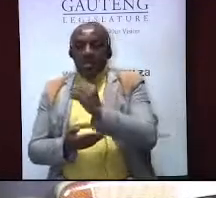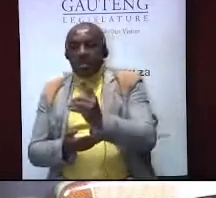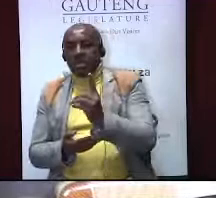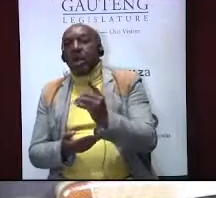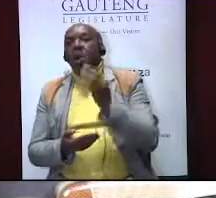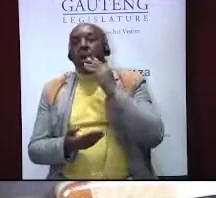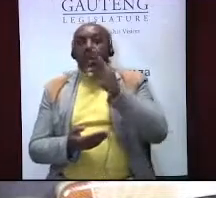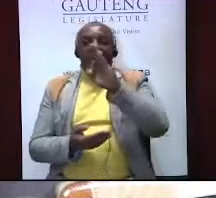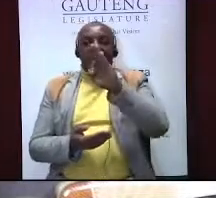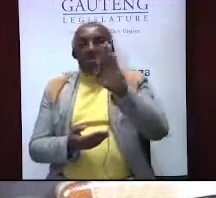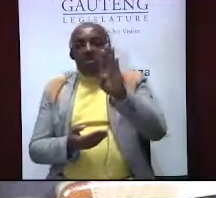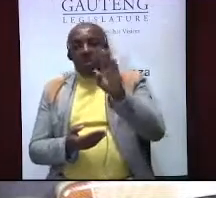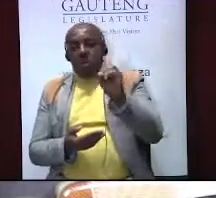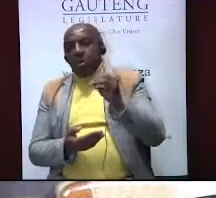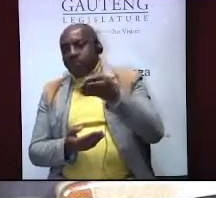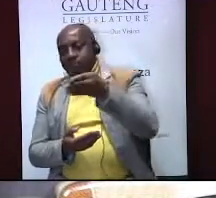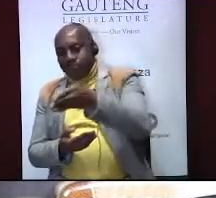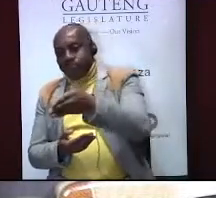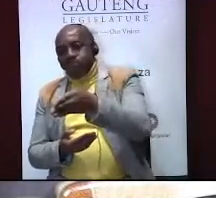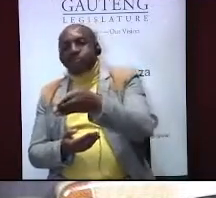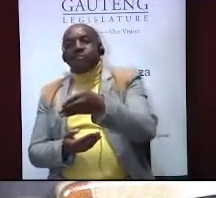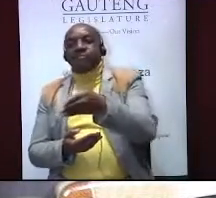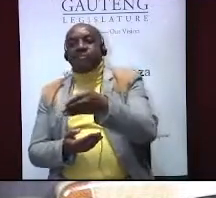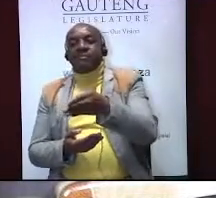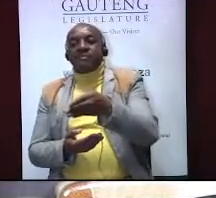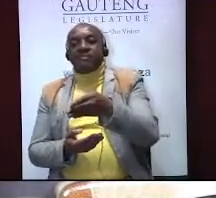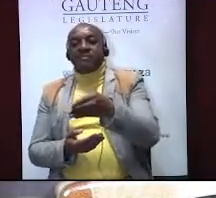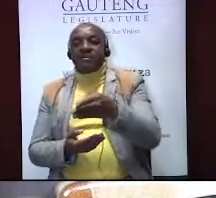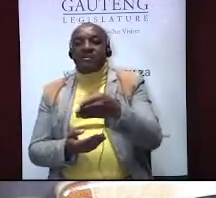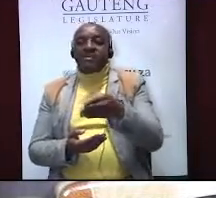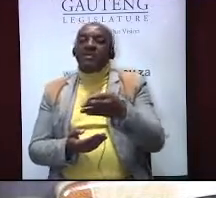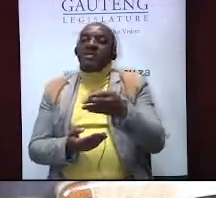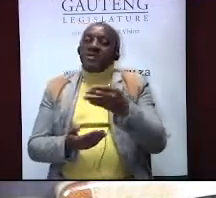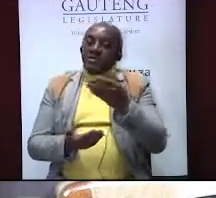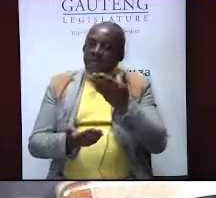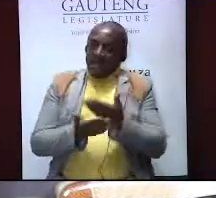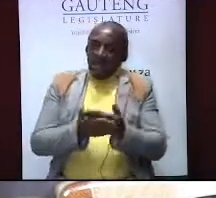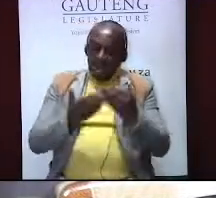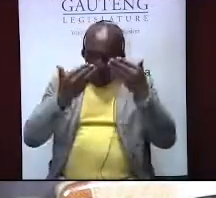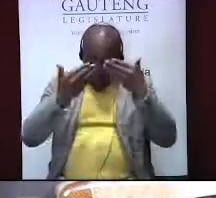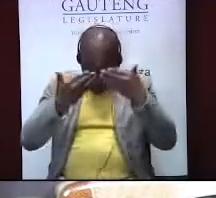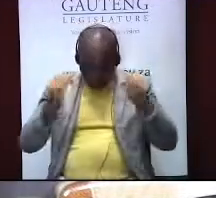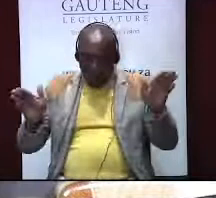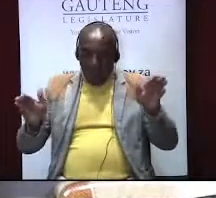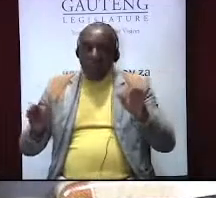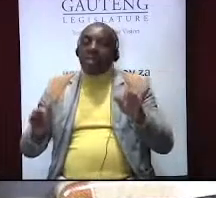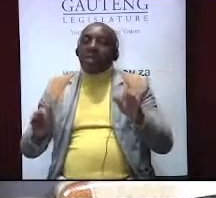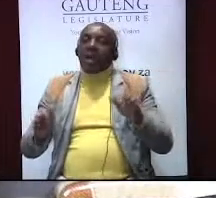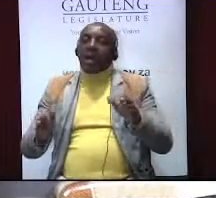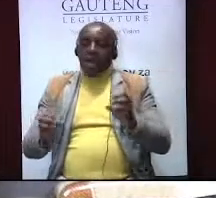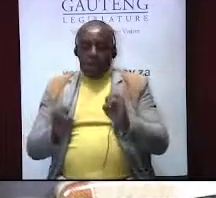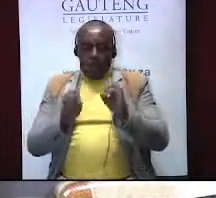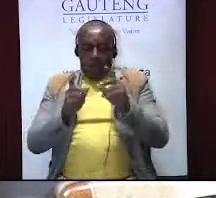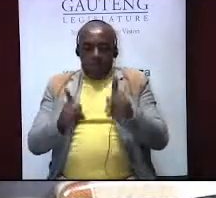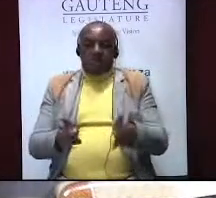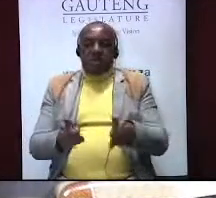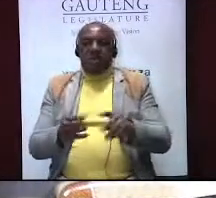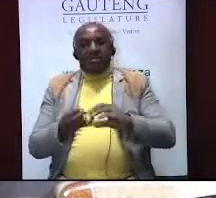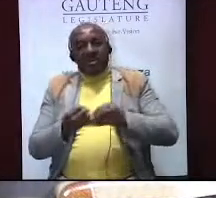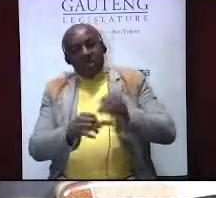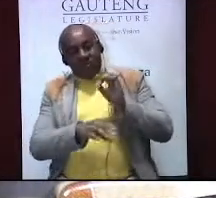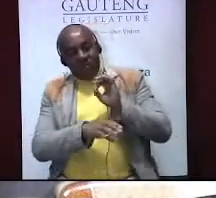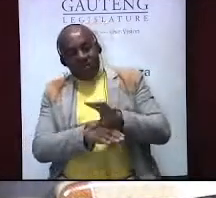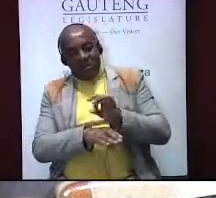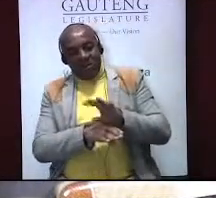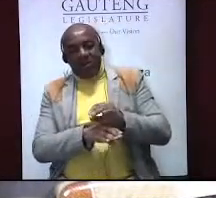FBO comes knocking on your door, you will indeed open those doors, guide them on